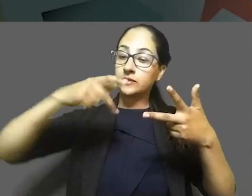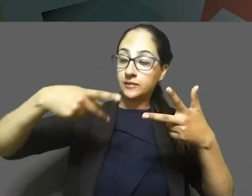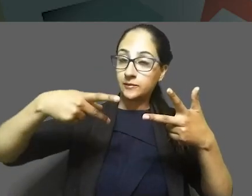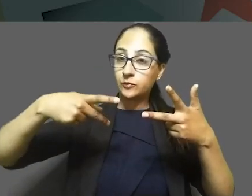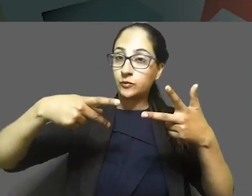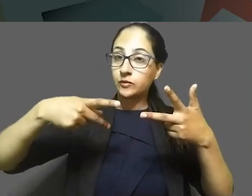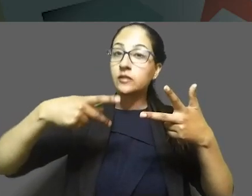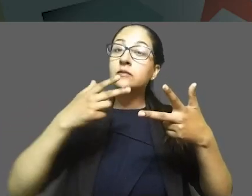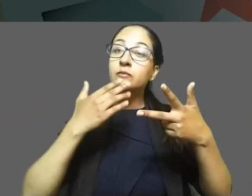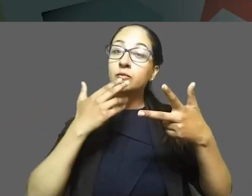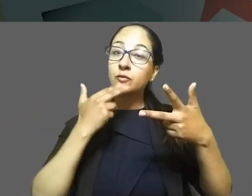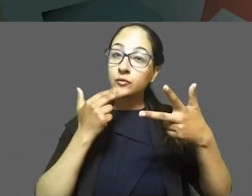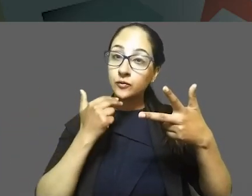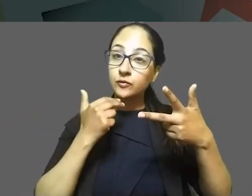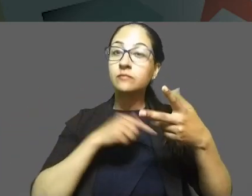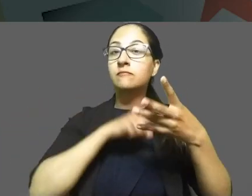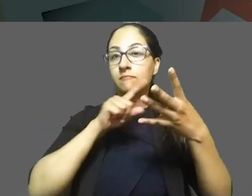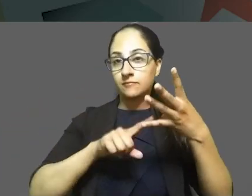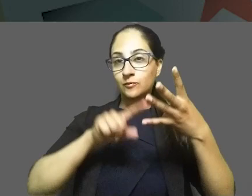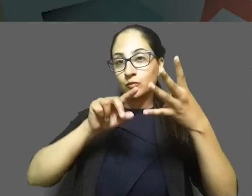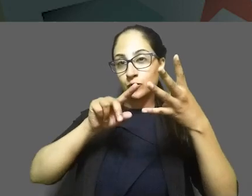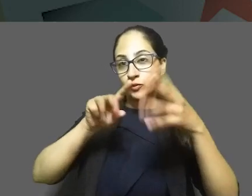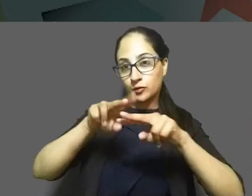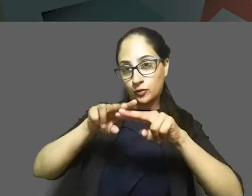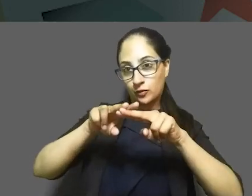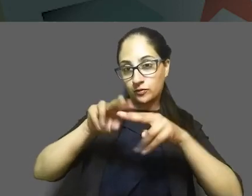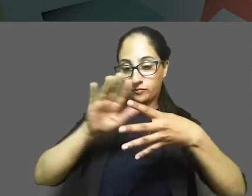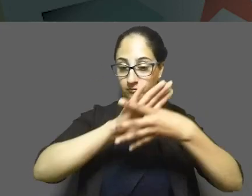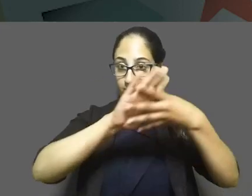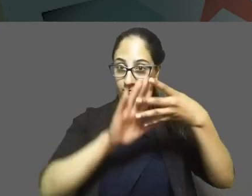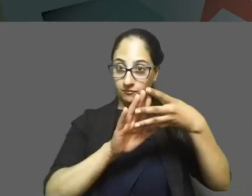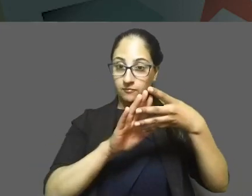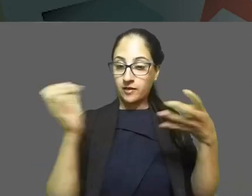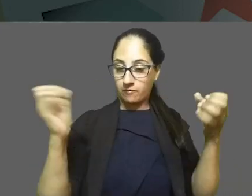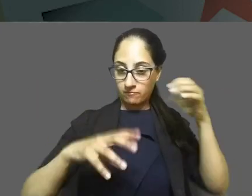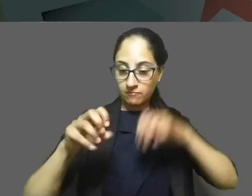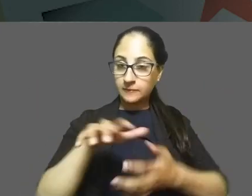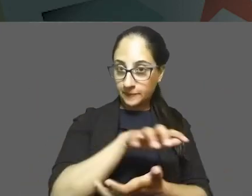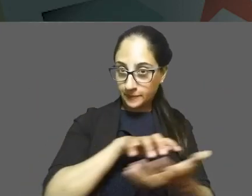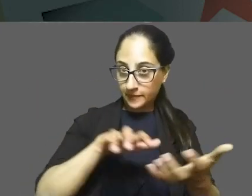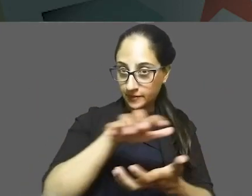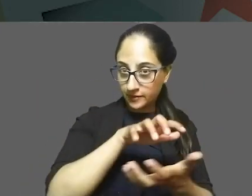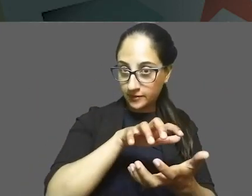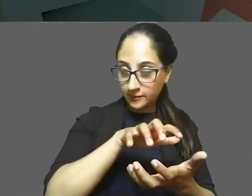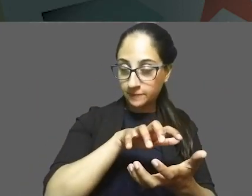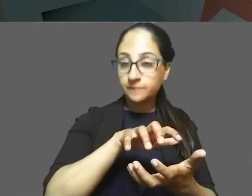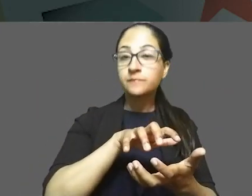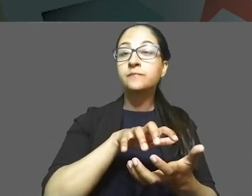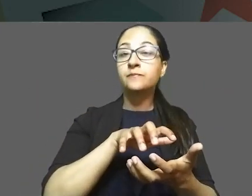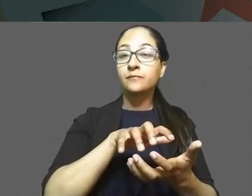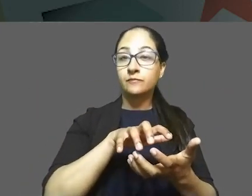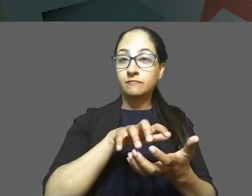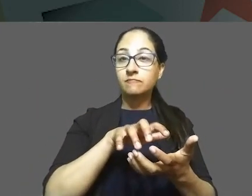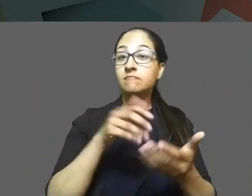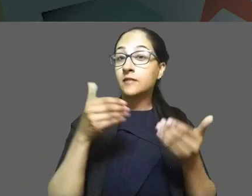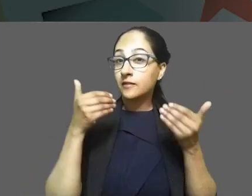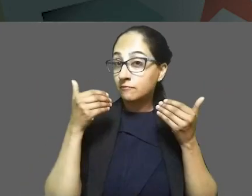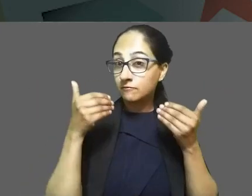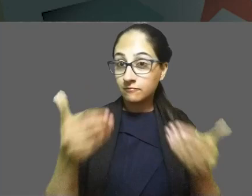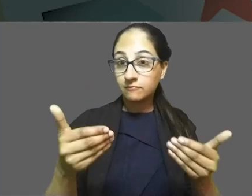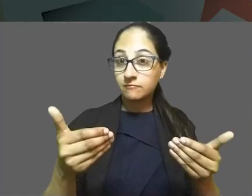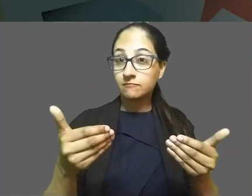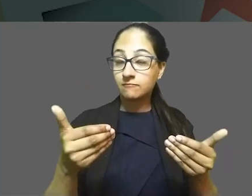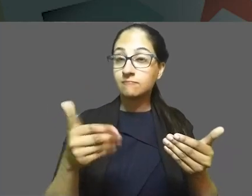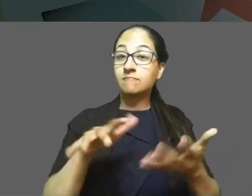we're gonna mix that all together. And then after you're done that, we're going to go ahead and